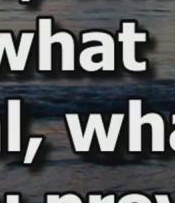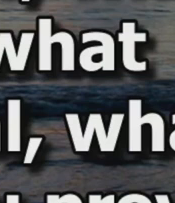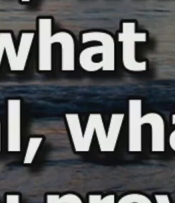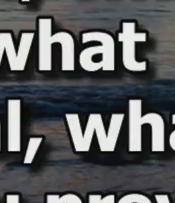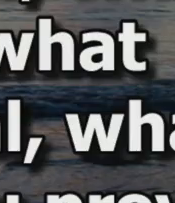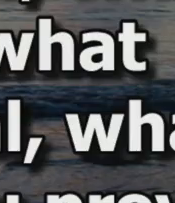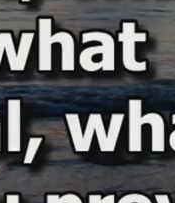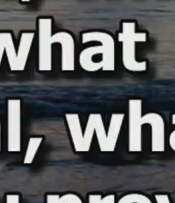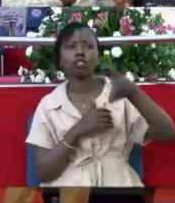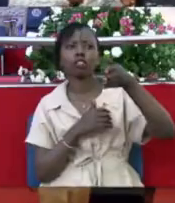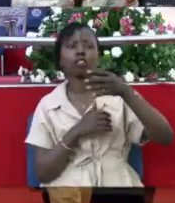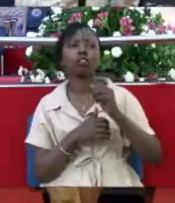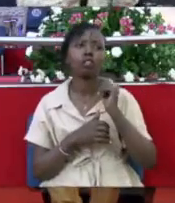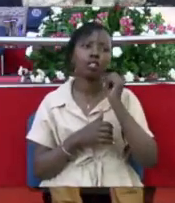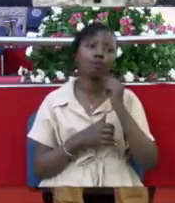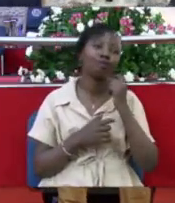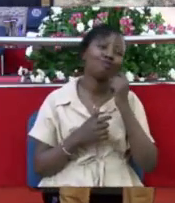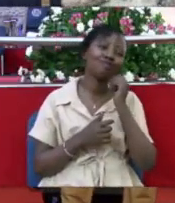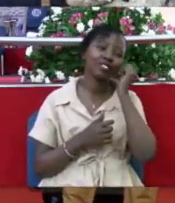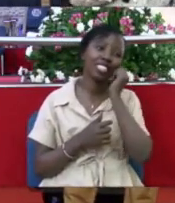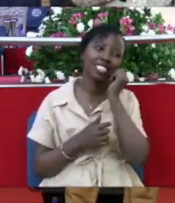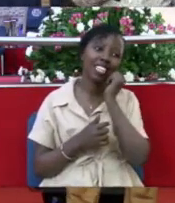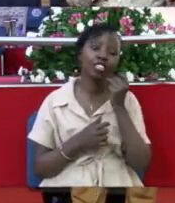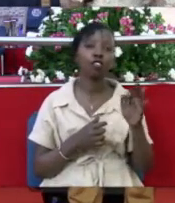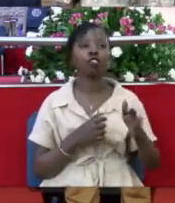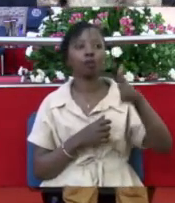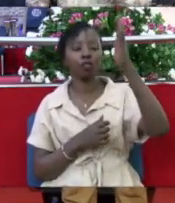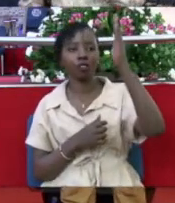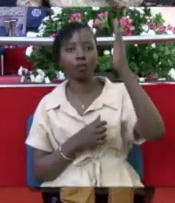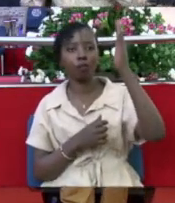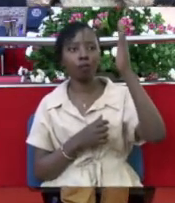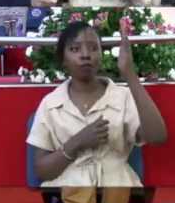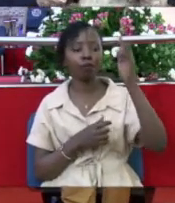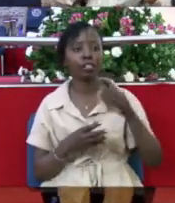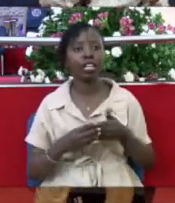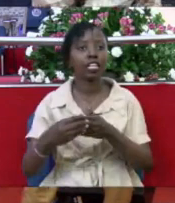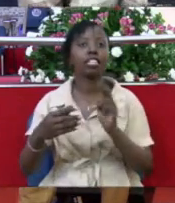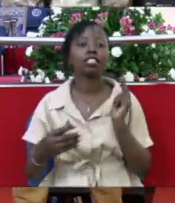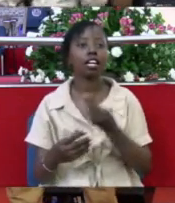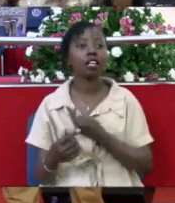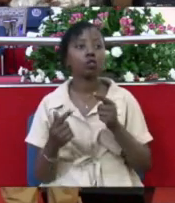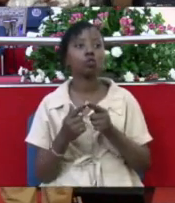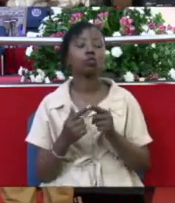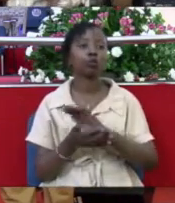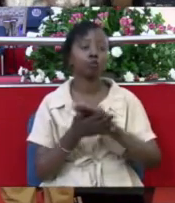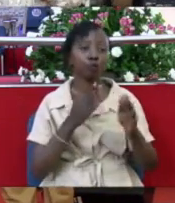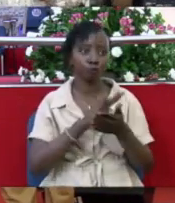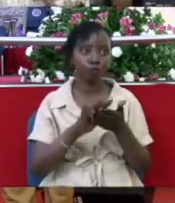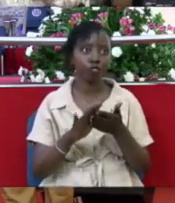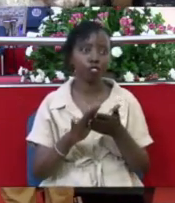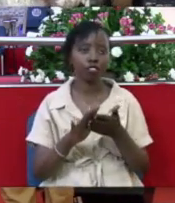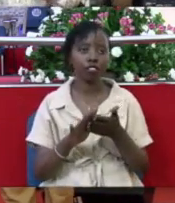godly sorrow ya kwamba kilio cha Mungu, cha kiungu, leads to repentance. Inaongoza kwa